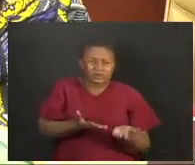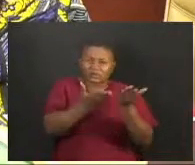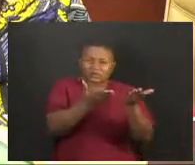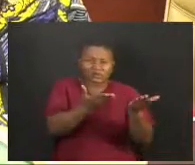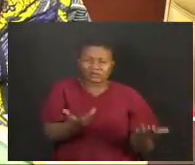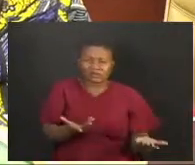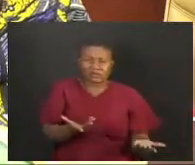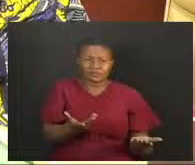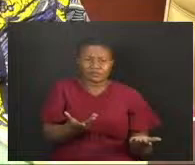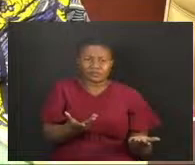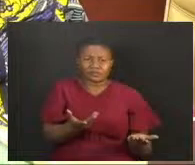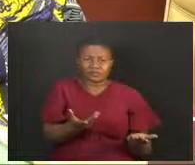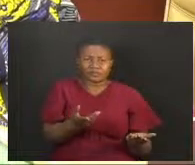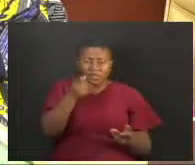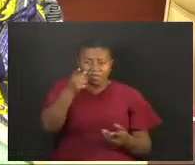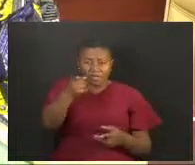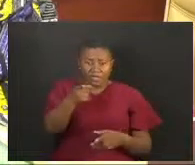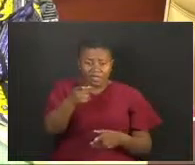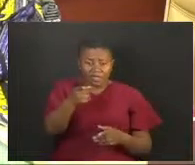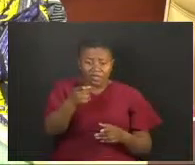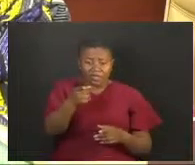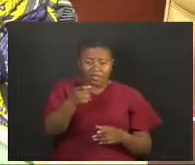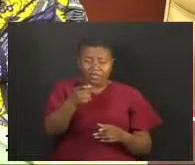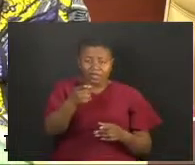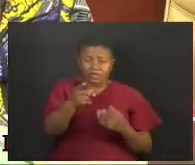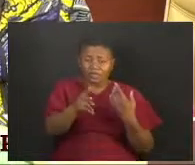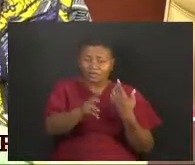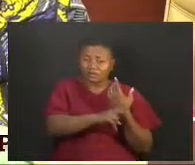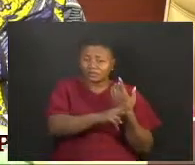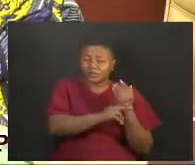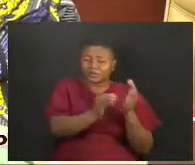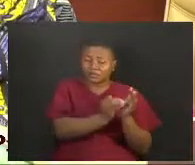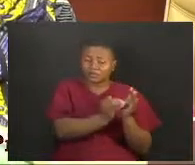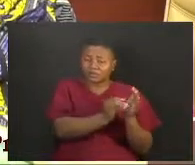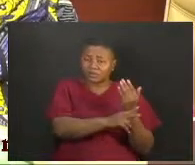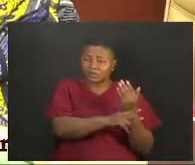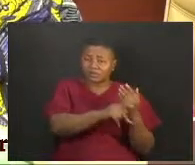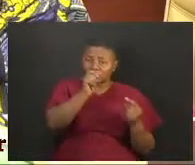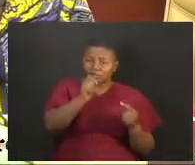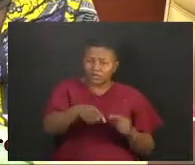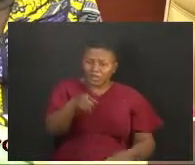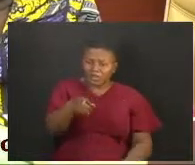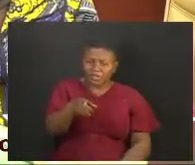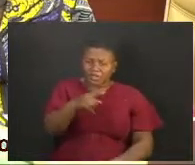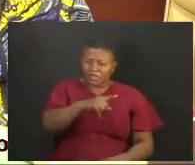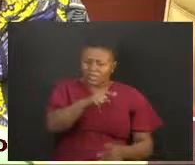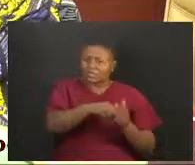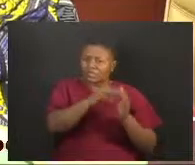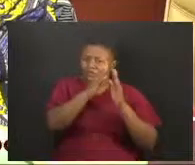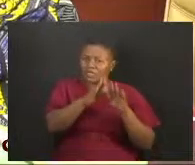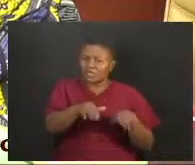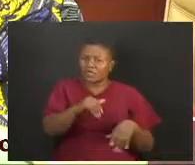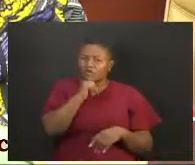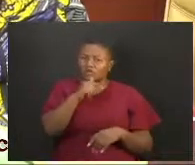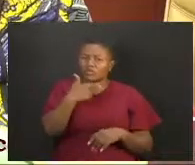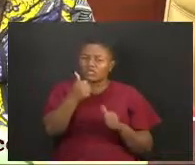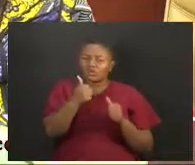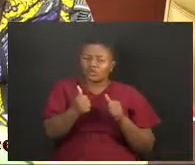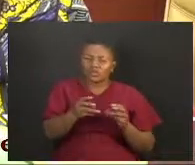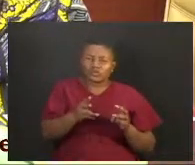He has made a solid argument. This House has not determined the form in which